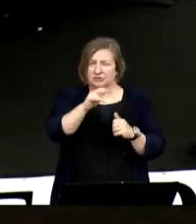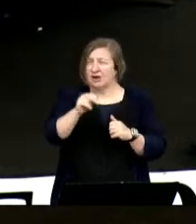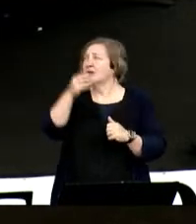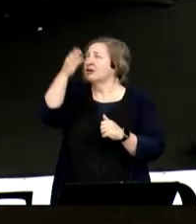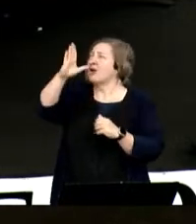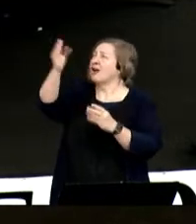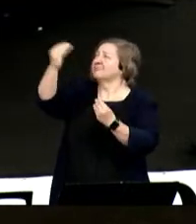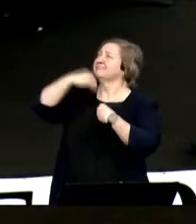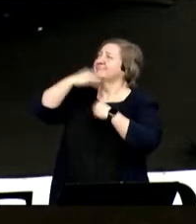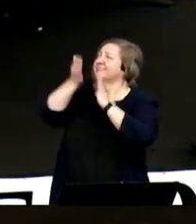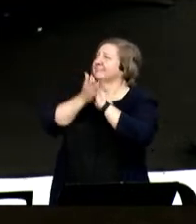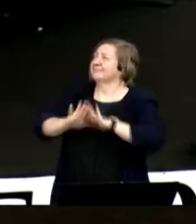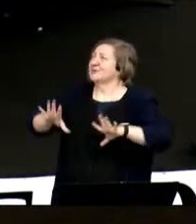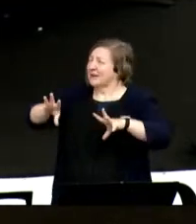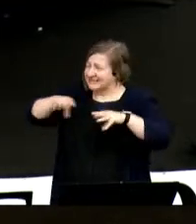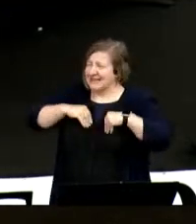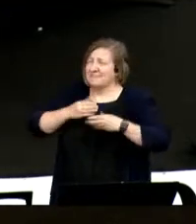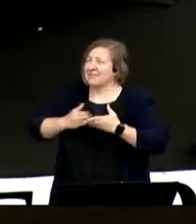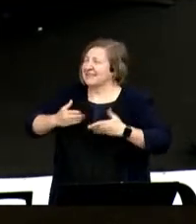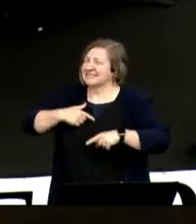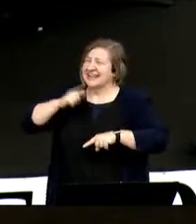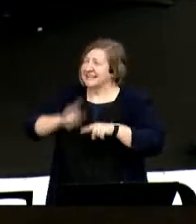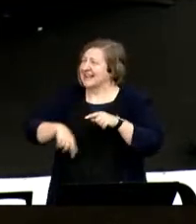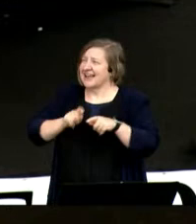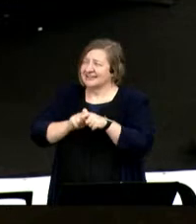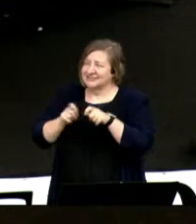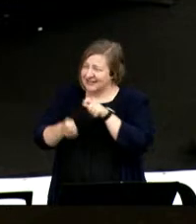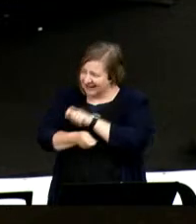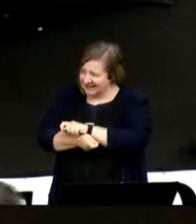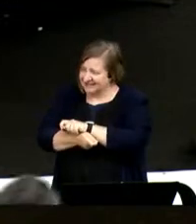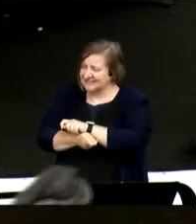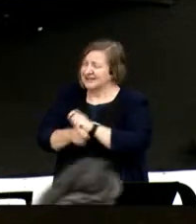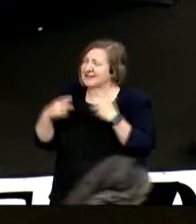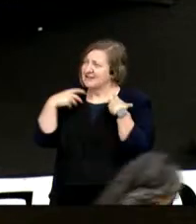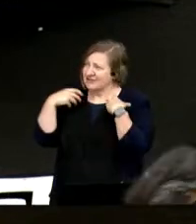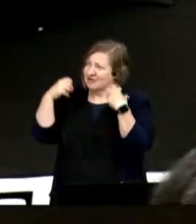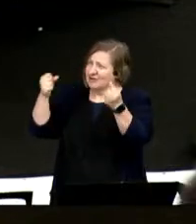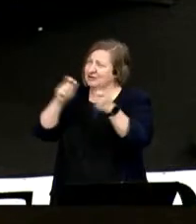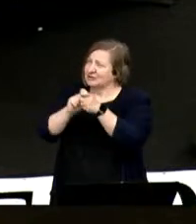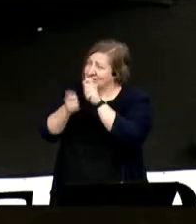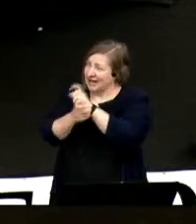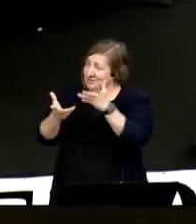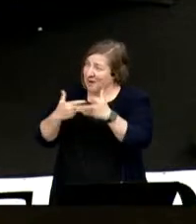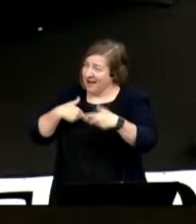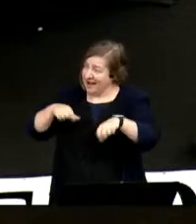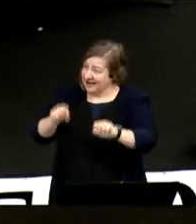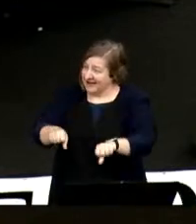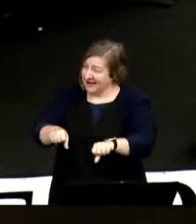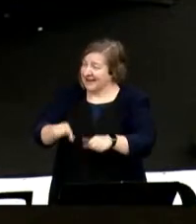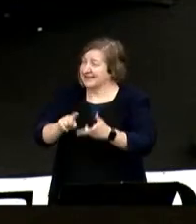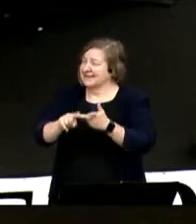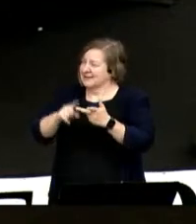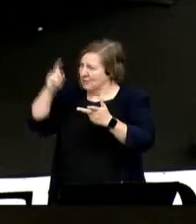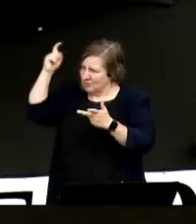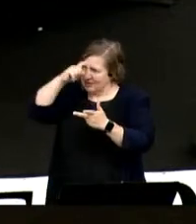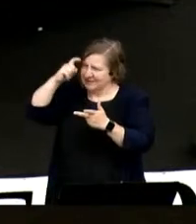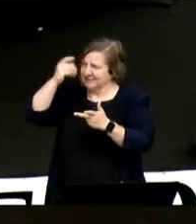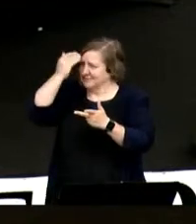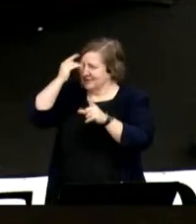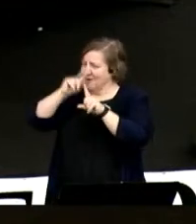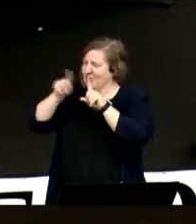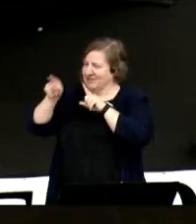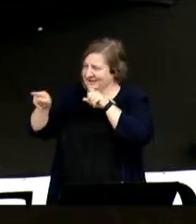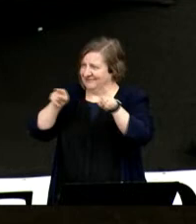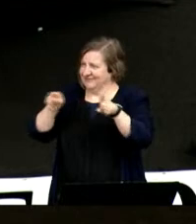me the serenity to accept the things I cannot change, the courage to change the things I can, and the wisdom to know